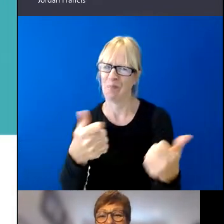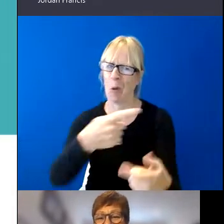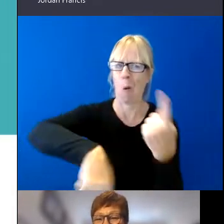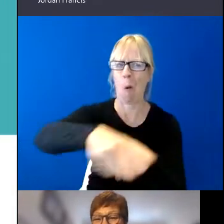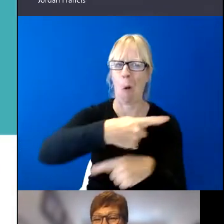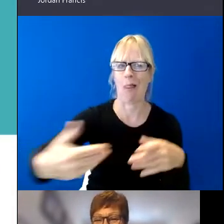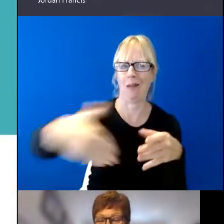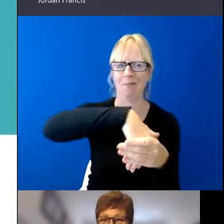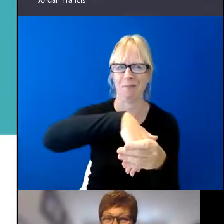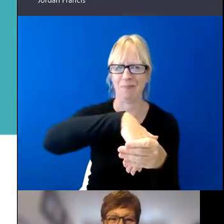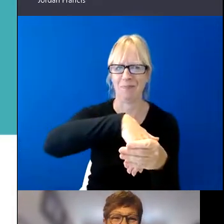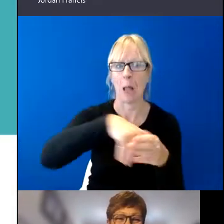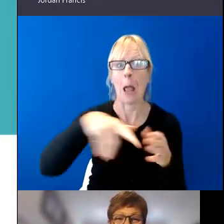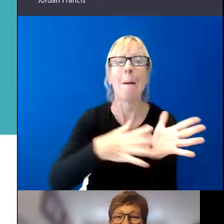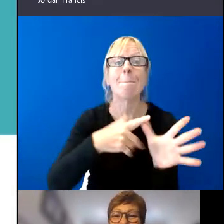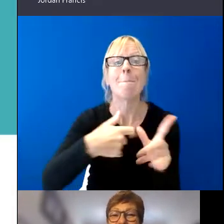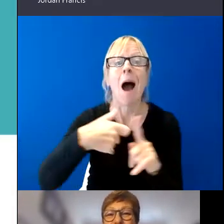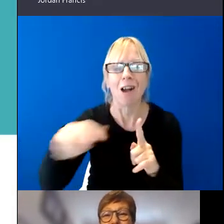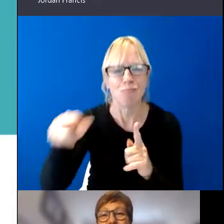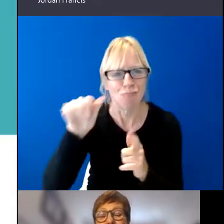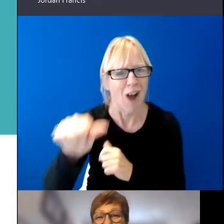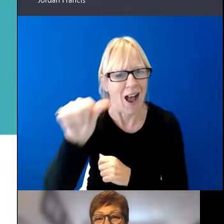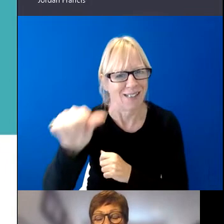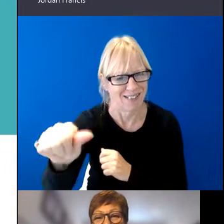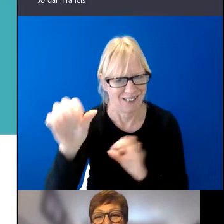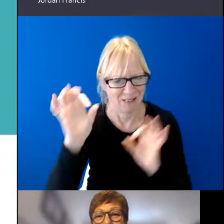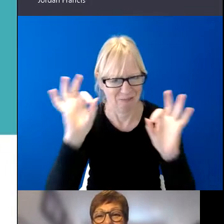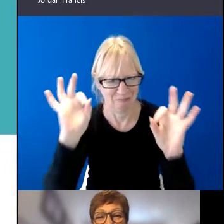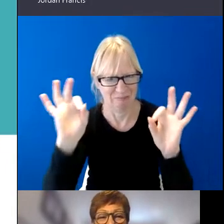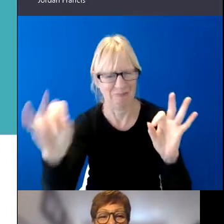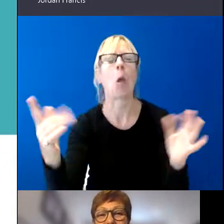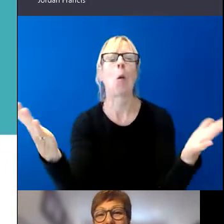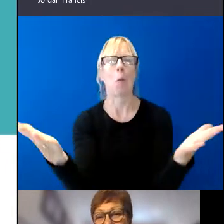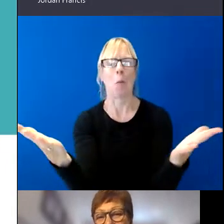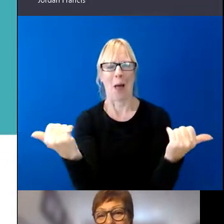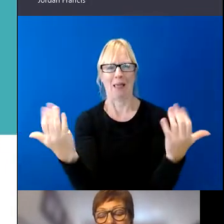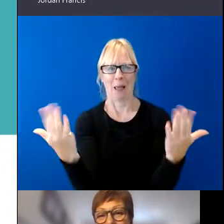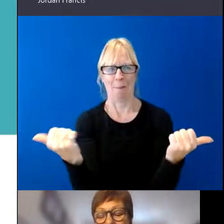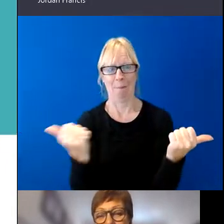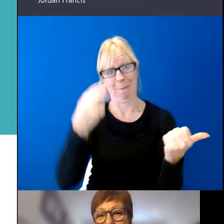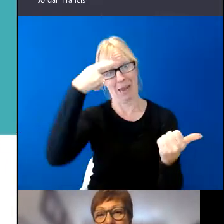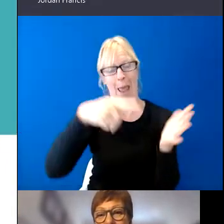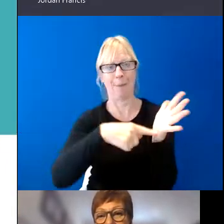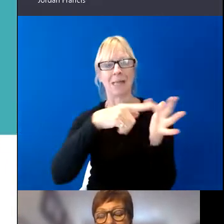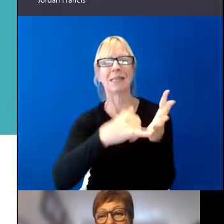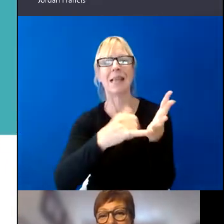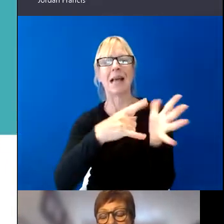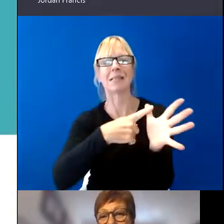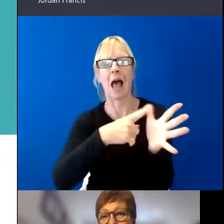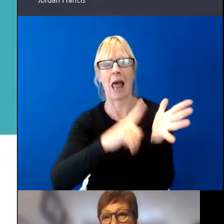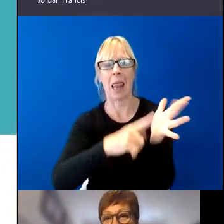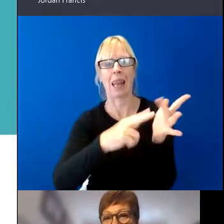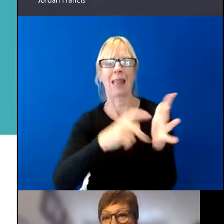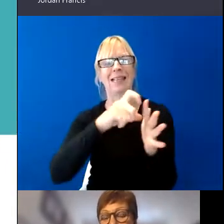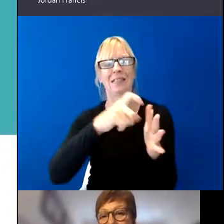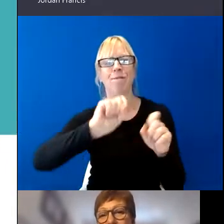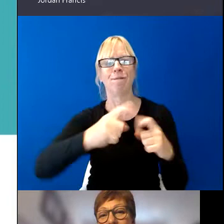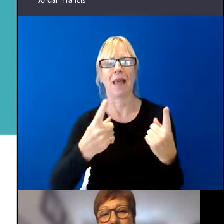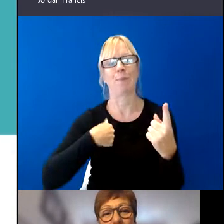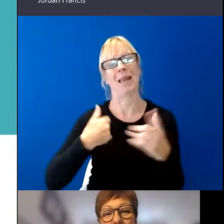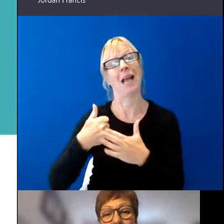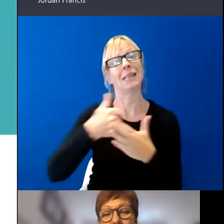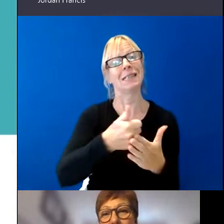it is. Yes. Good. Excellent. So welcome everybody. My name's Tessa Lindfield and I'm an Assistant Director in